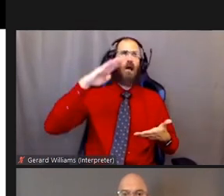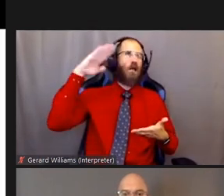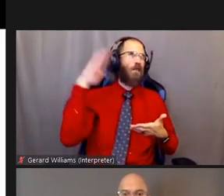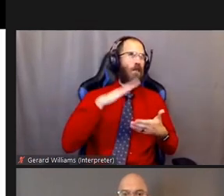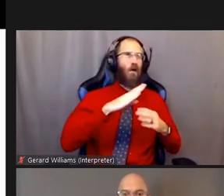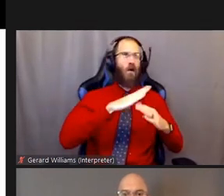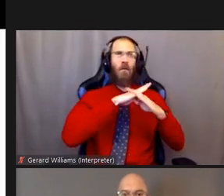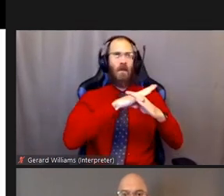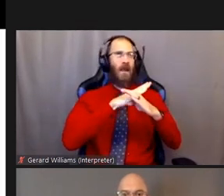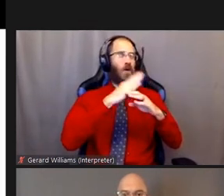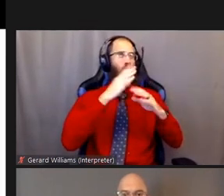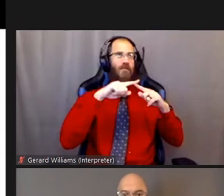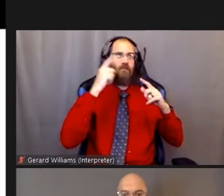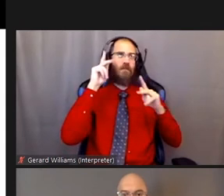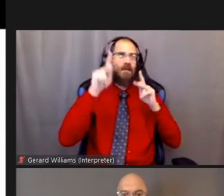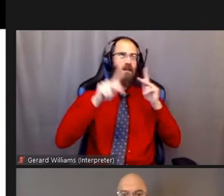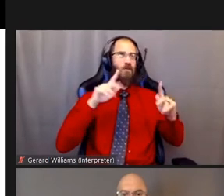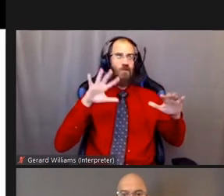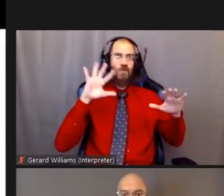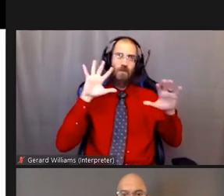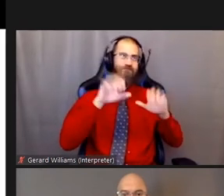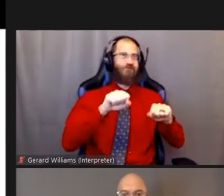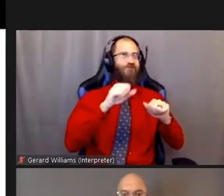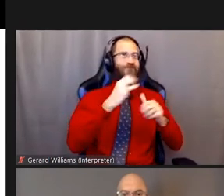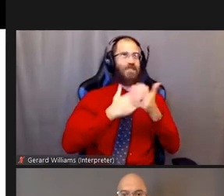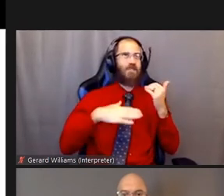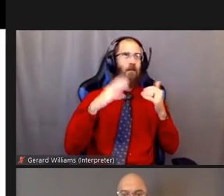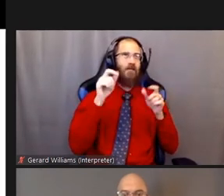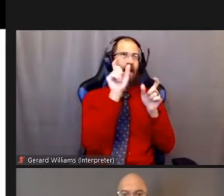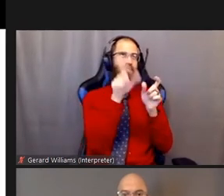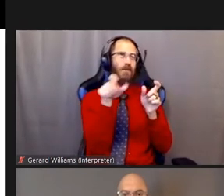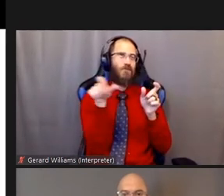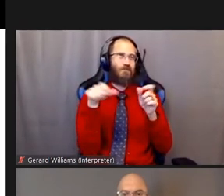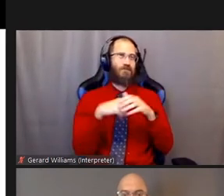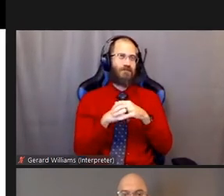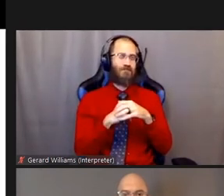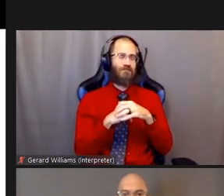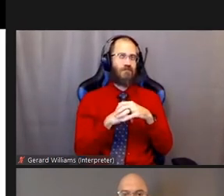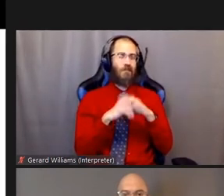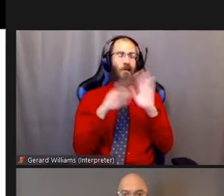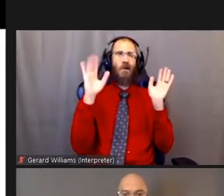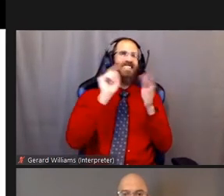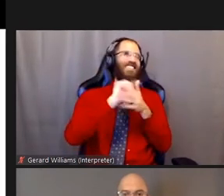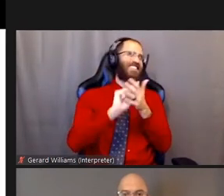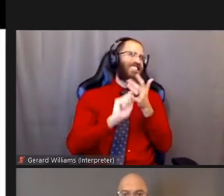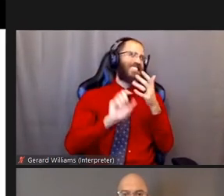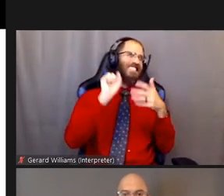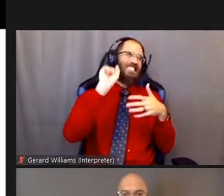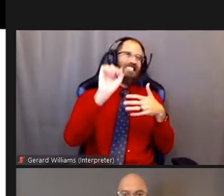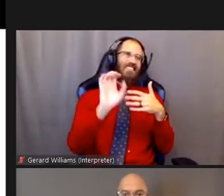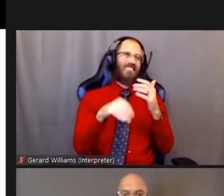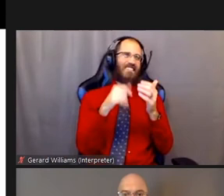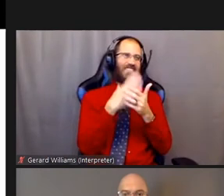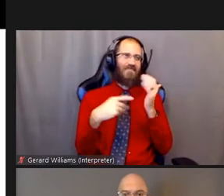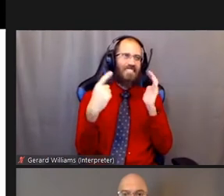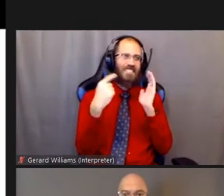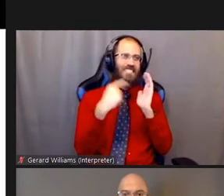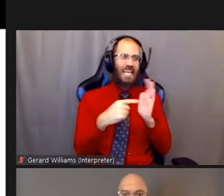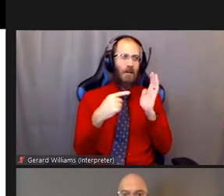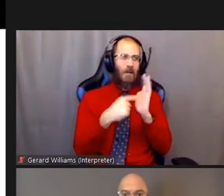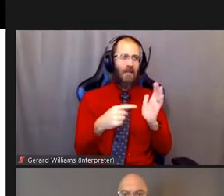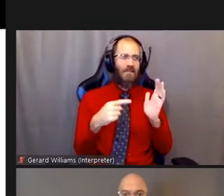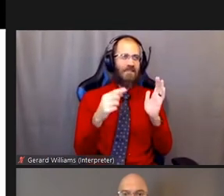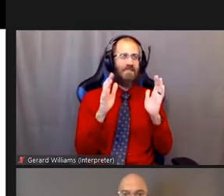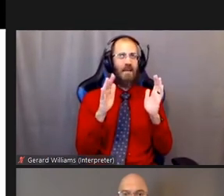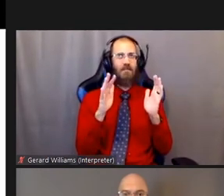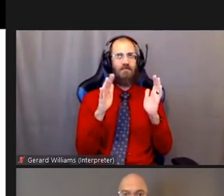gain access to spectrum. So these are just examples of some of the